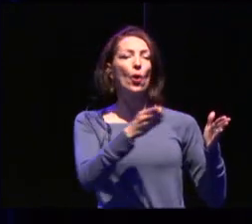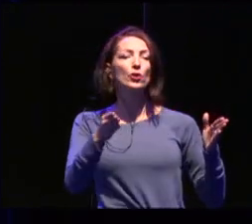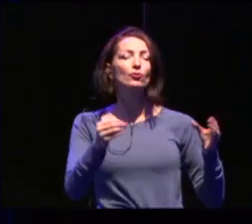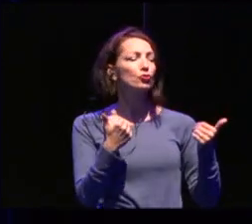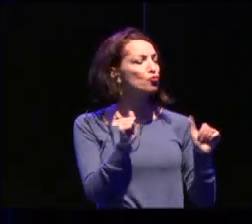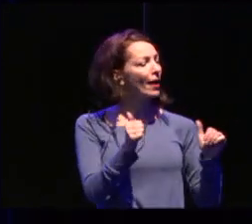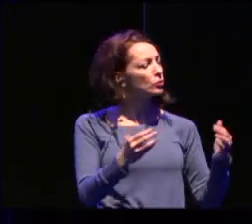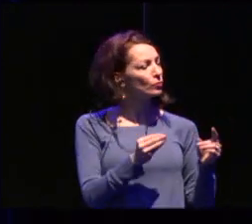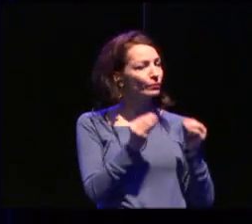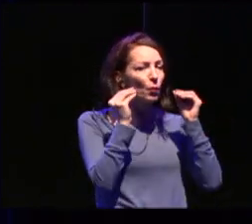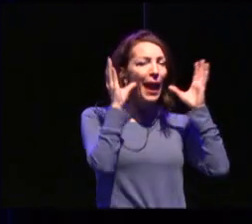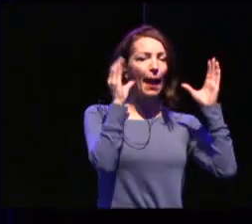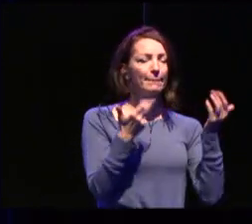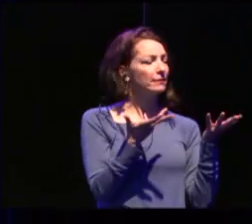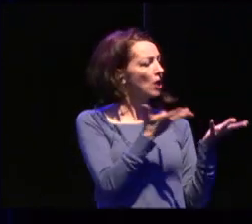trying to emerge and talk to it